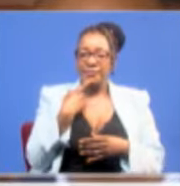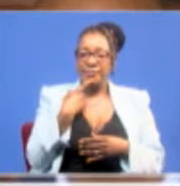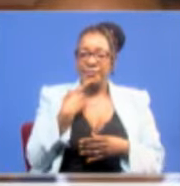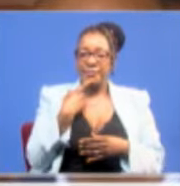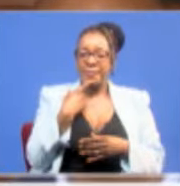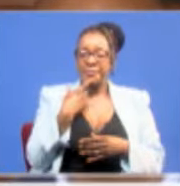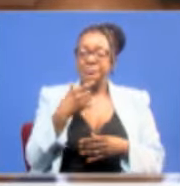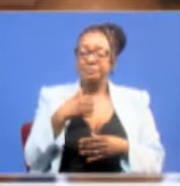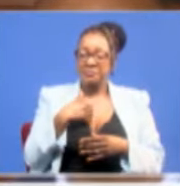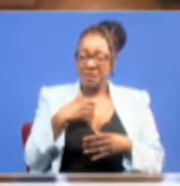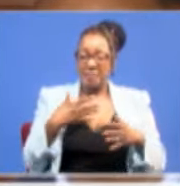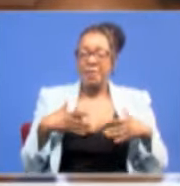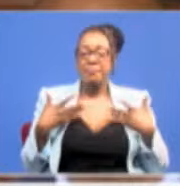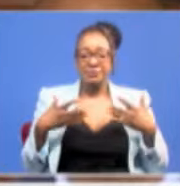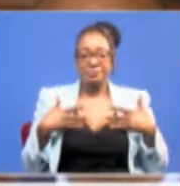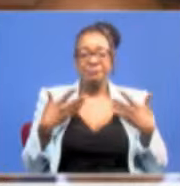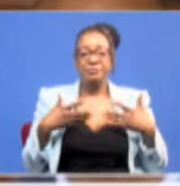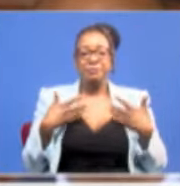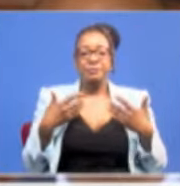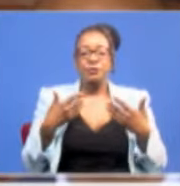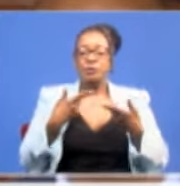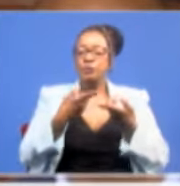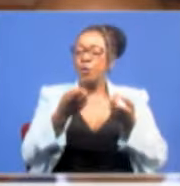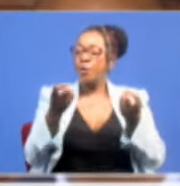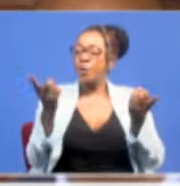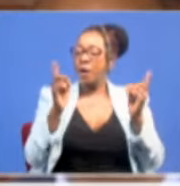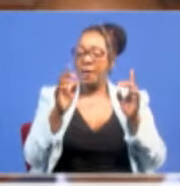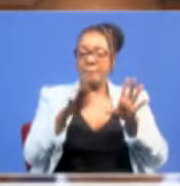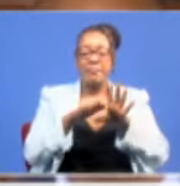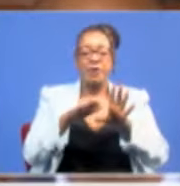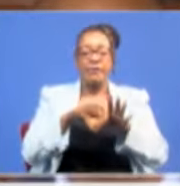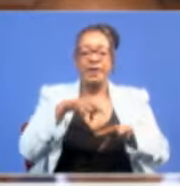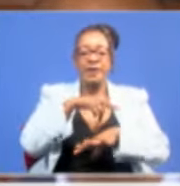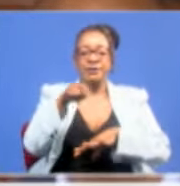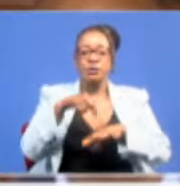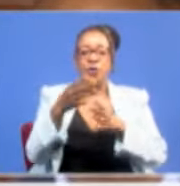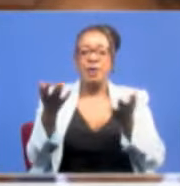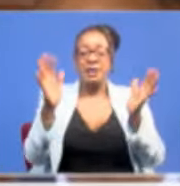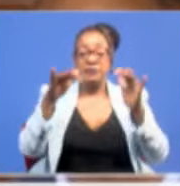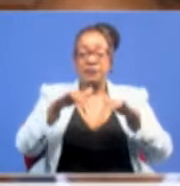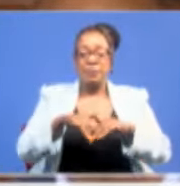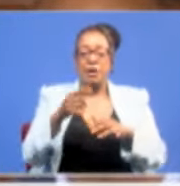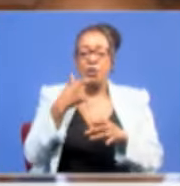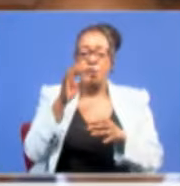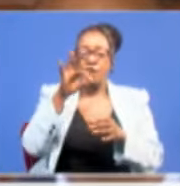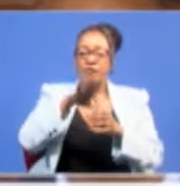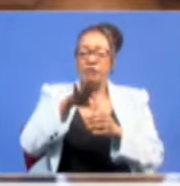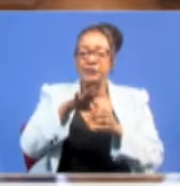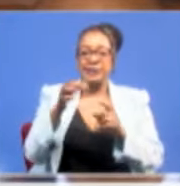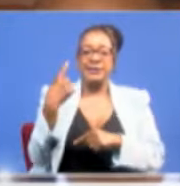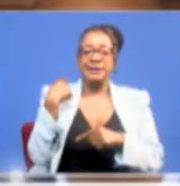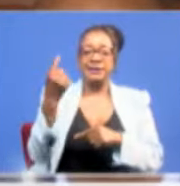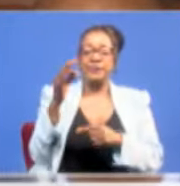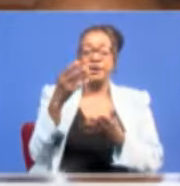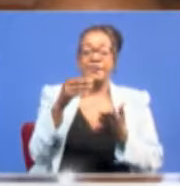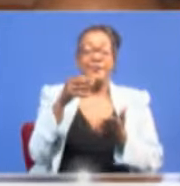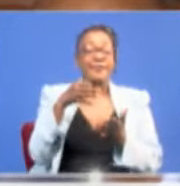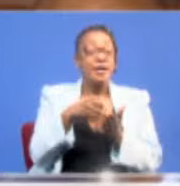I am grateful to all the members of the National Assembly who voted yesterday affirmatively for the Finance